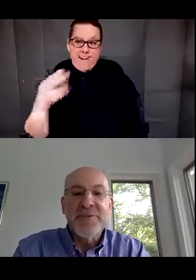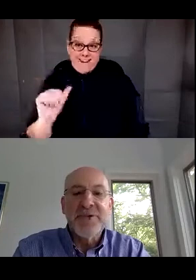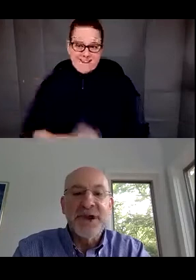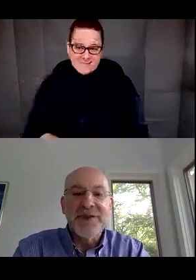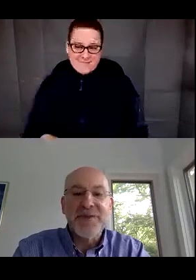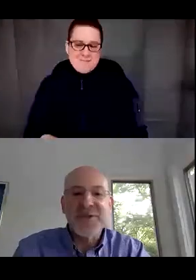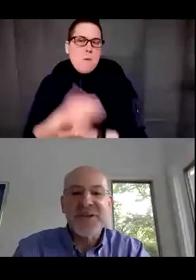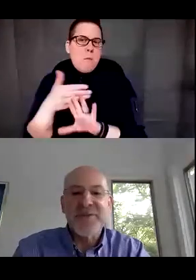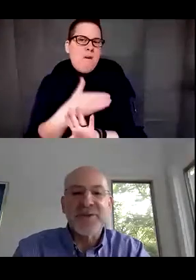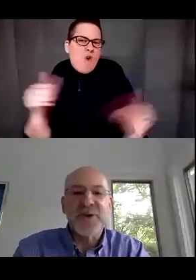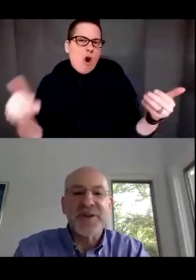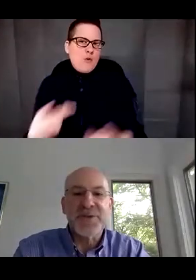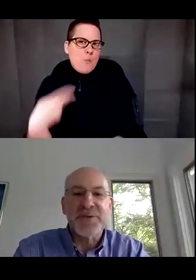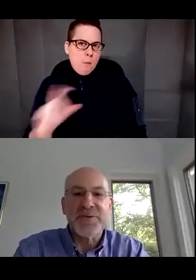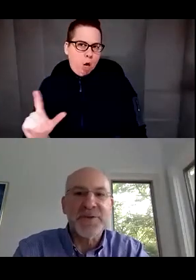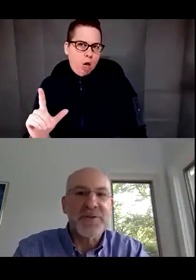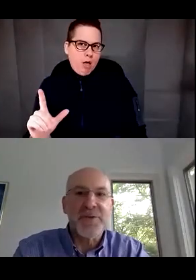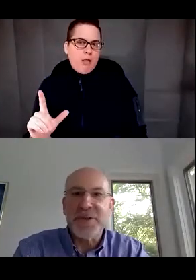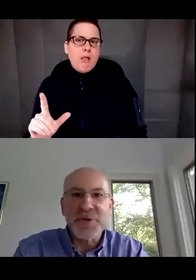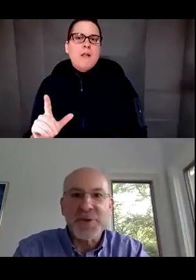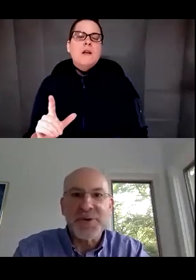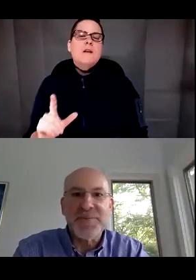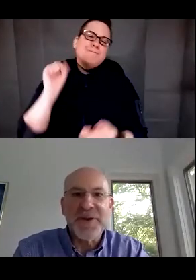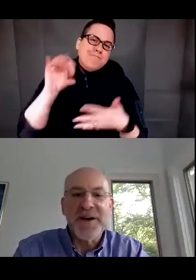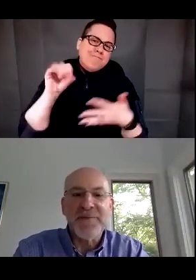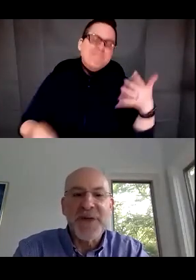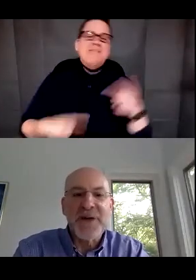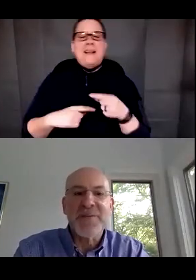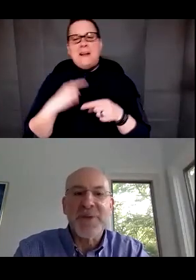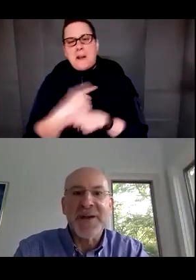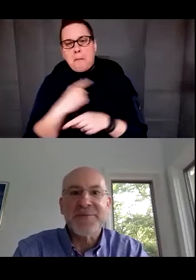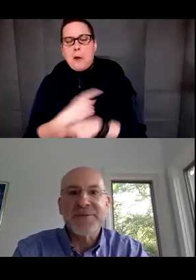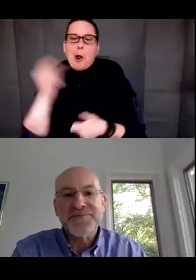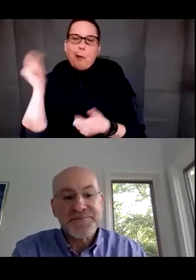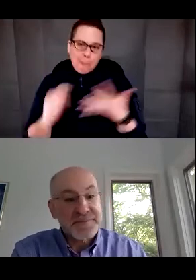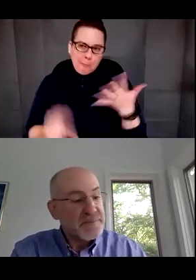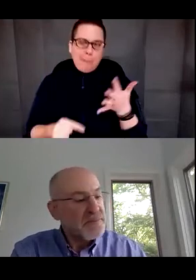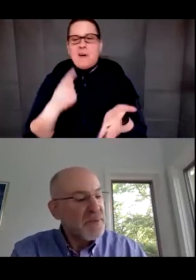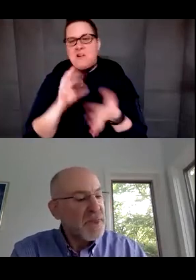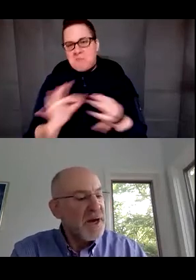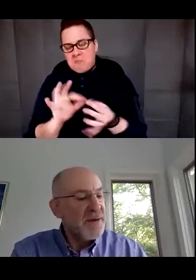But before I introduce him, I just wanted to run through the usual housekeeping items.